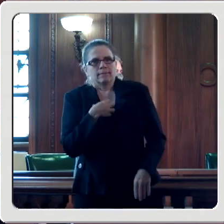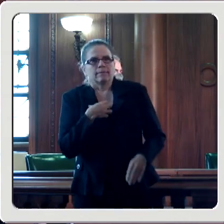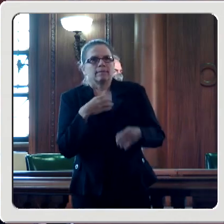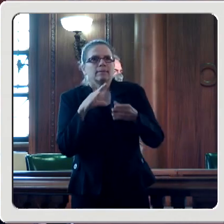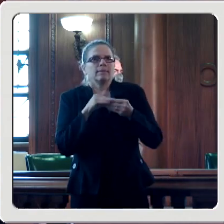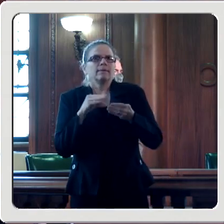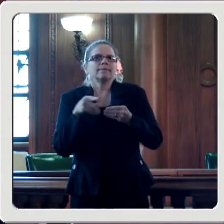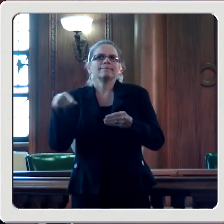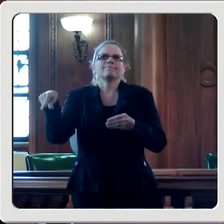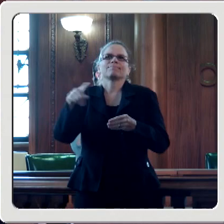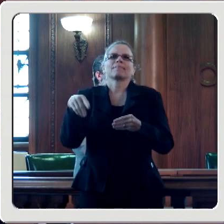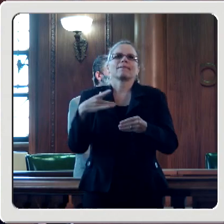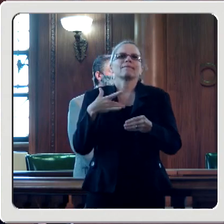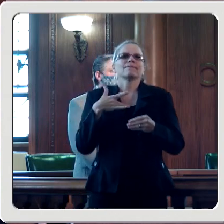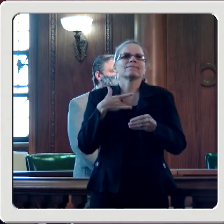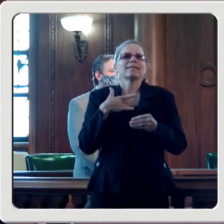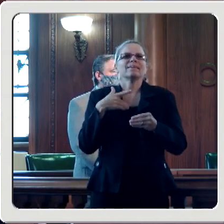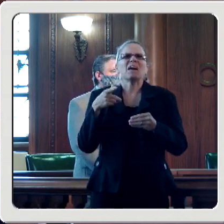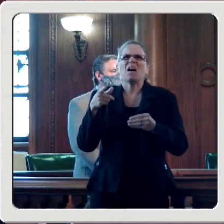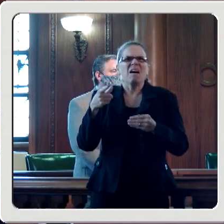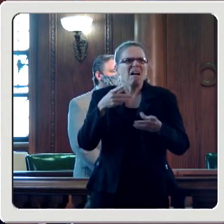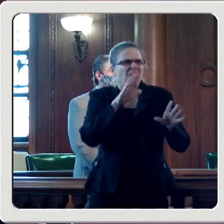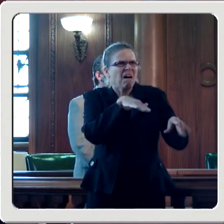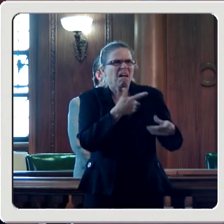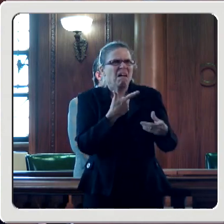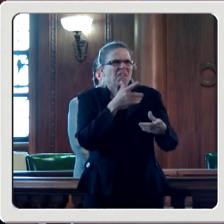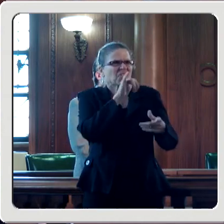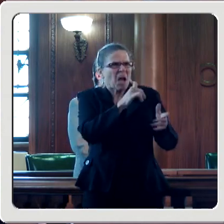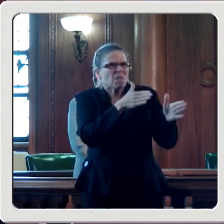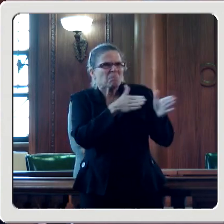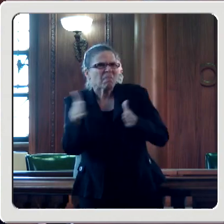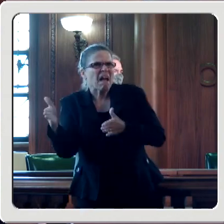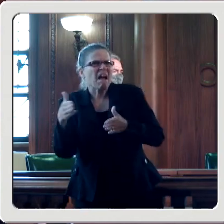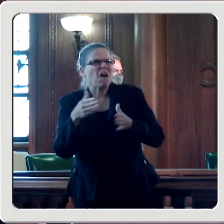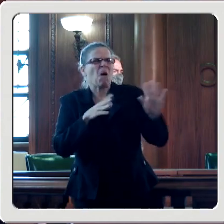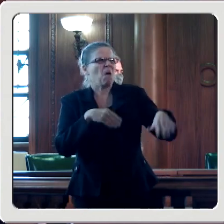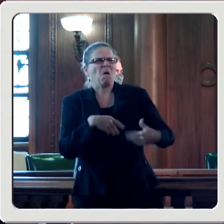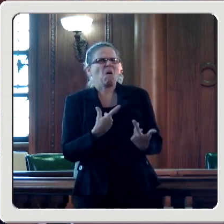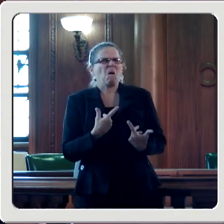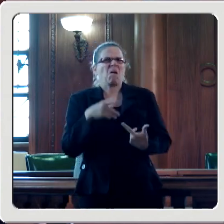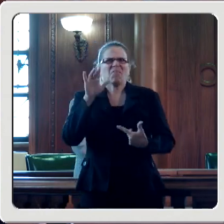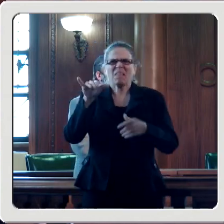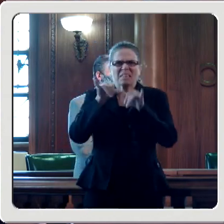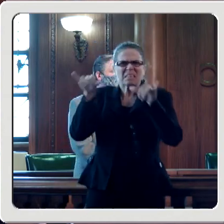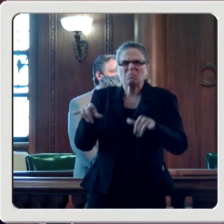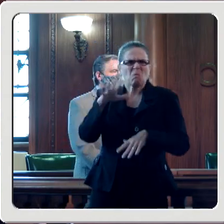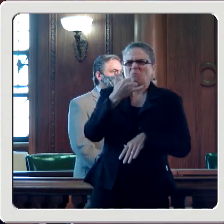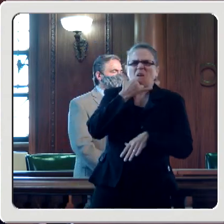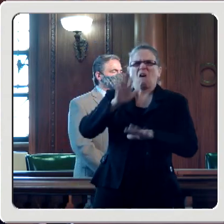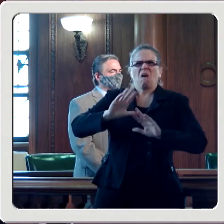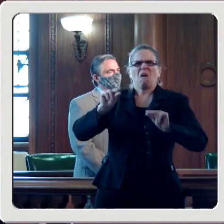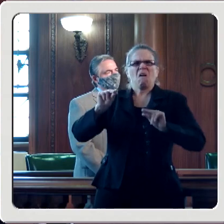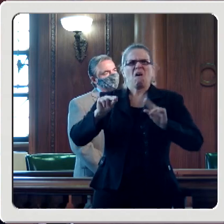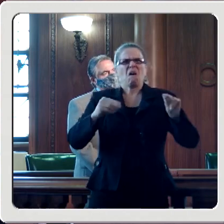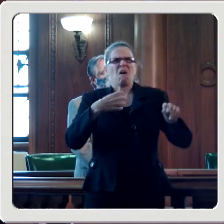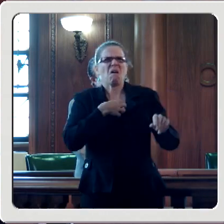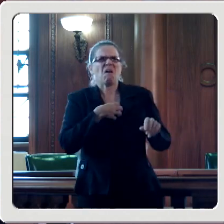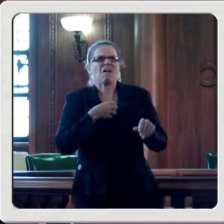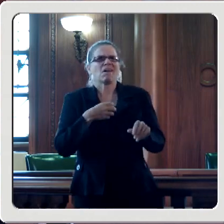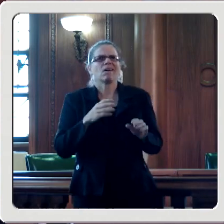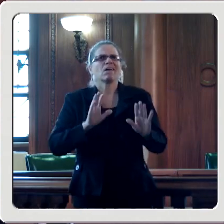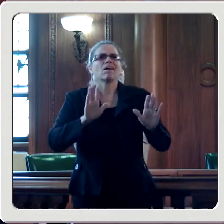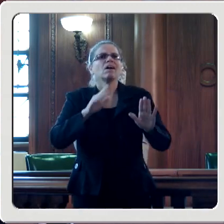or strategies that we're putting in place. Be clear, nobody is trying to be punitive to